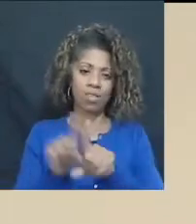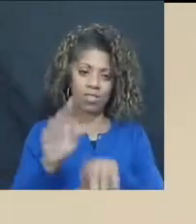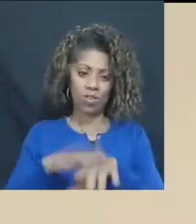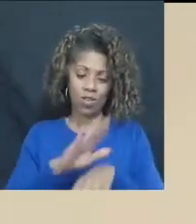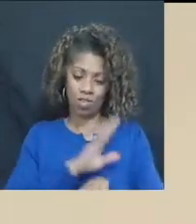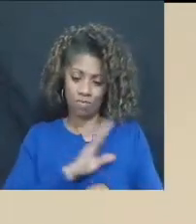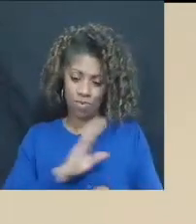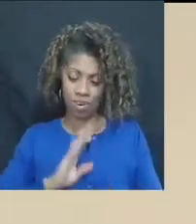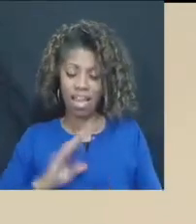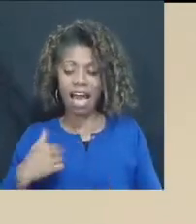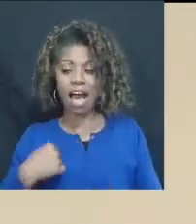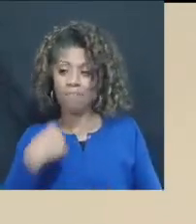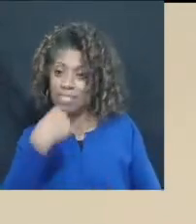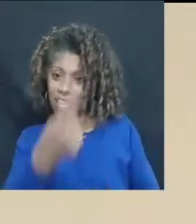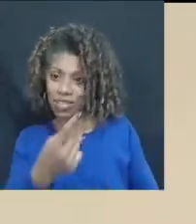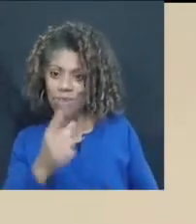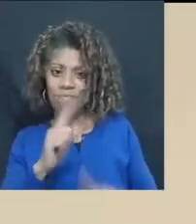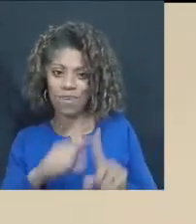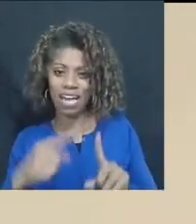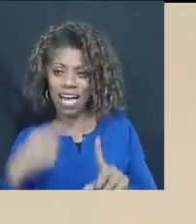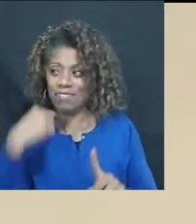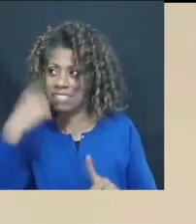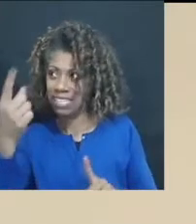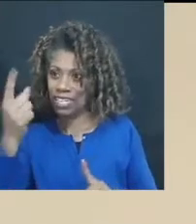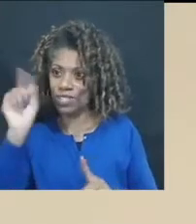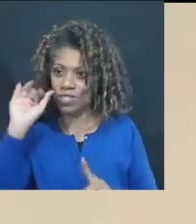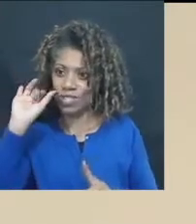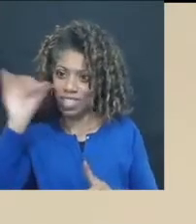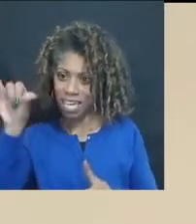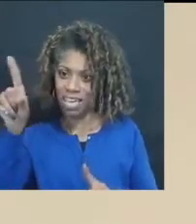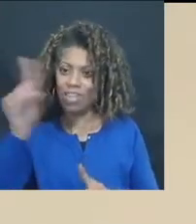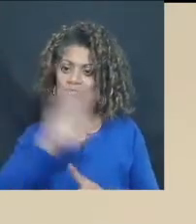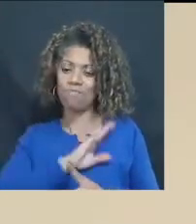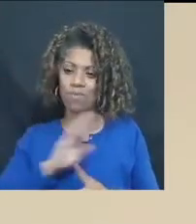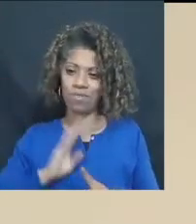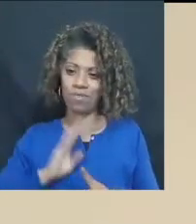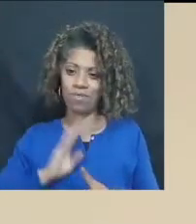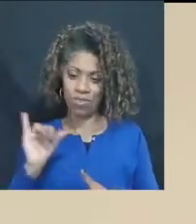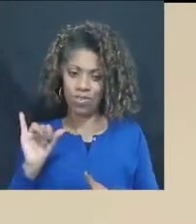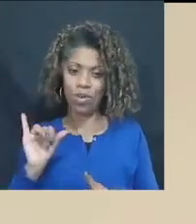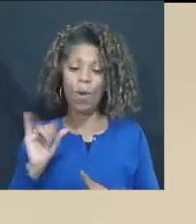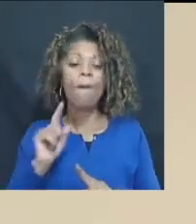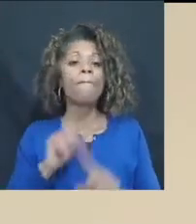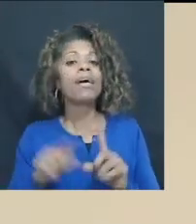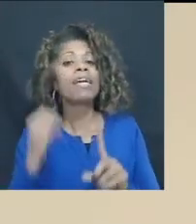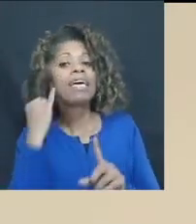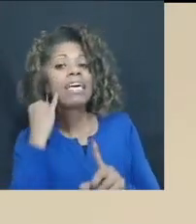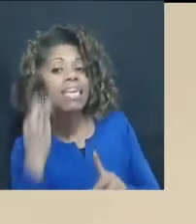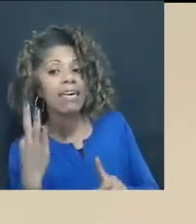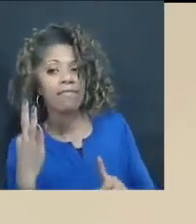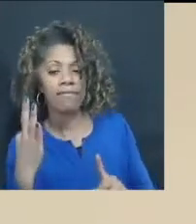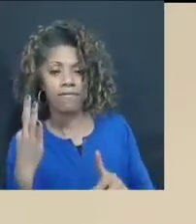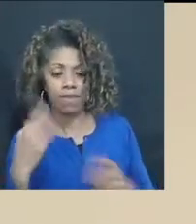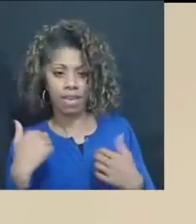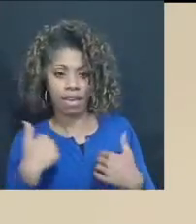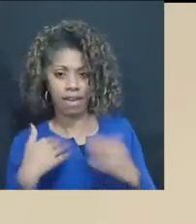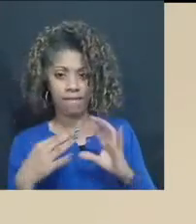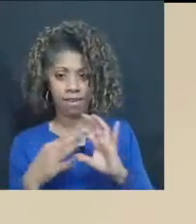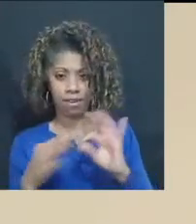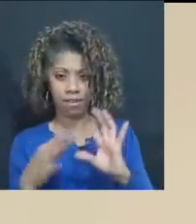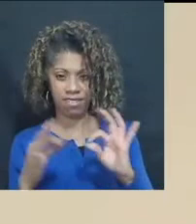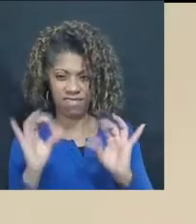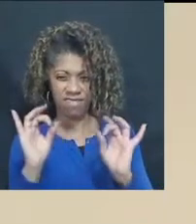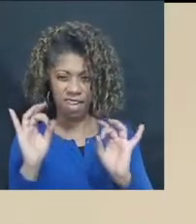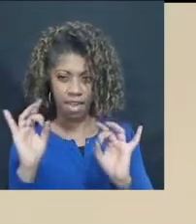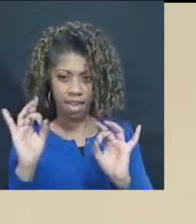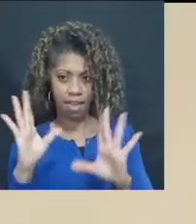to the head of that journalism network. But if there is a narrative of hatred in the United States,